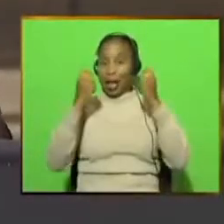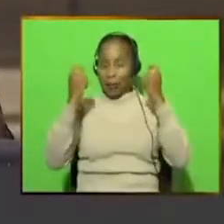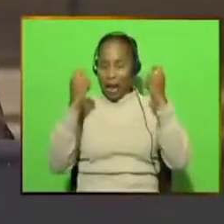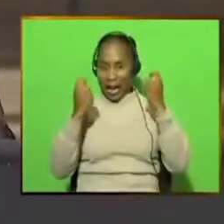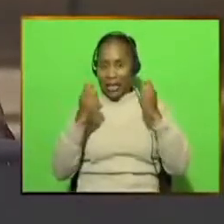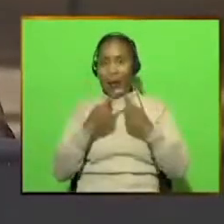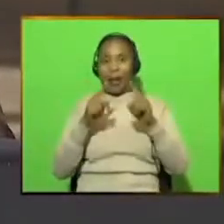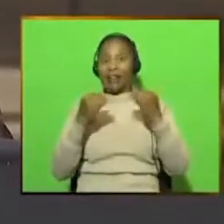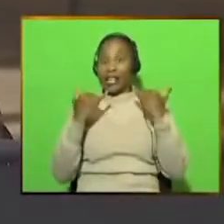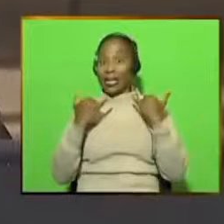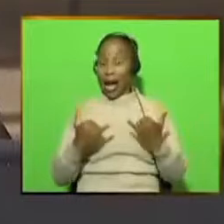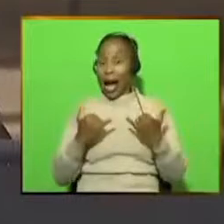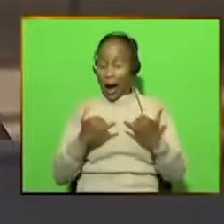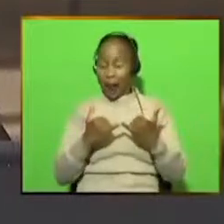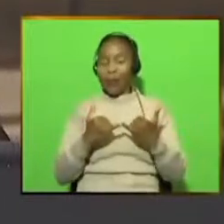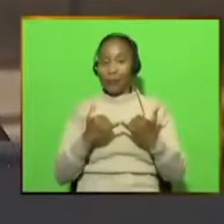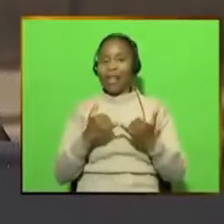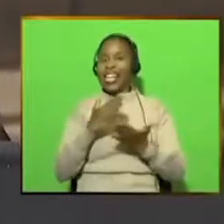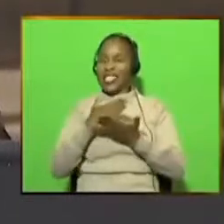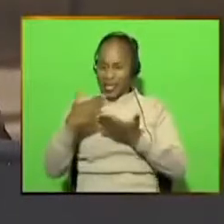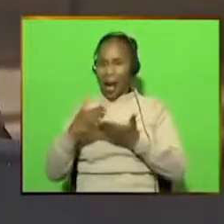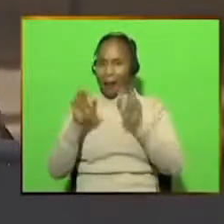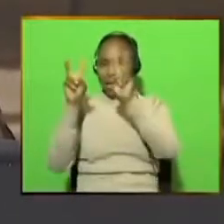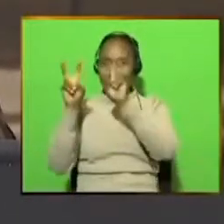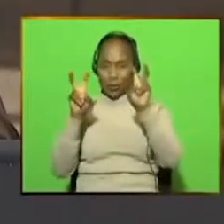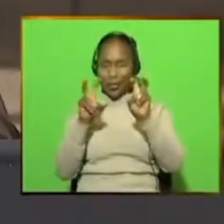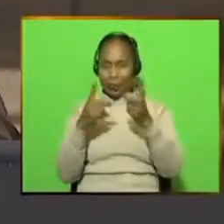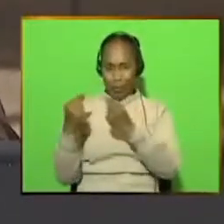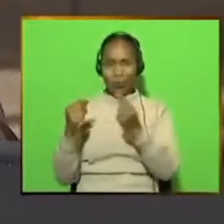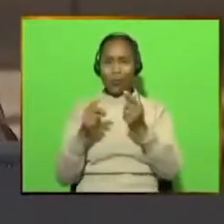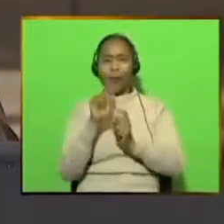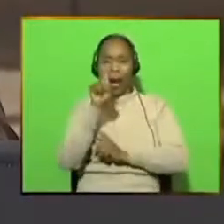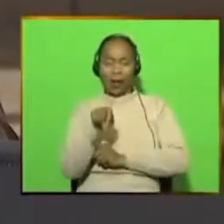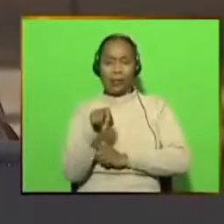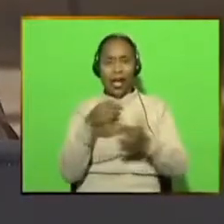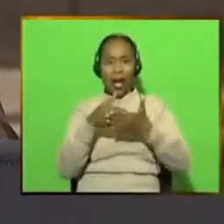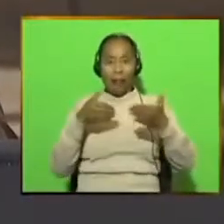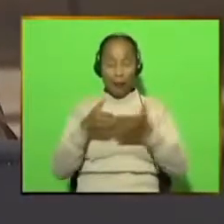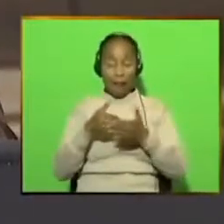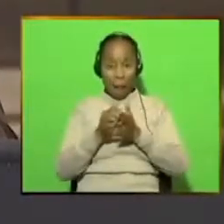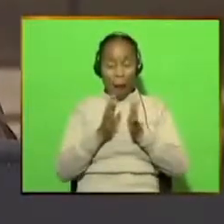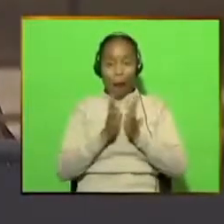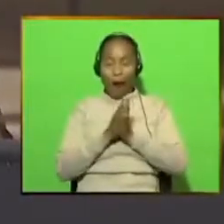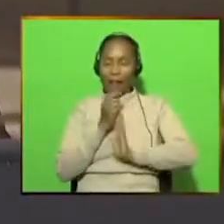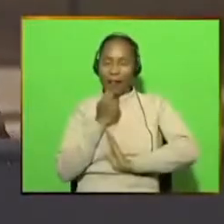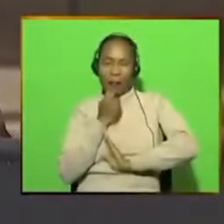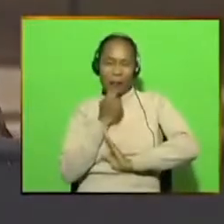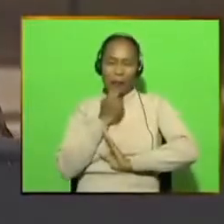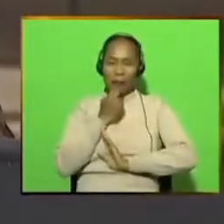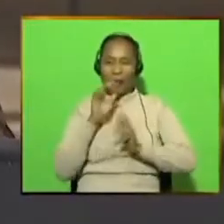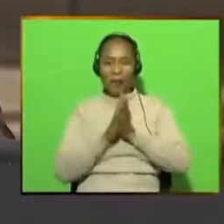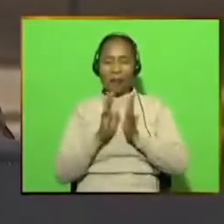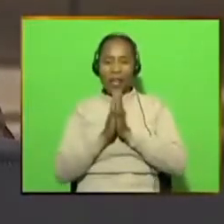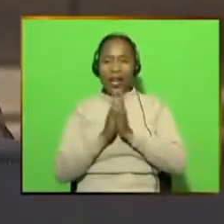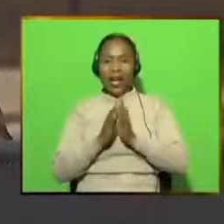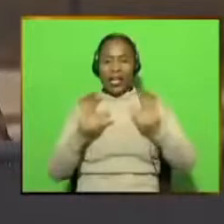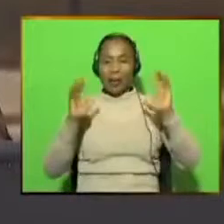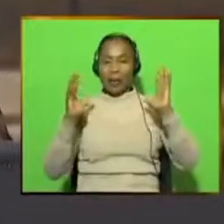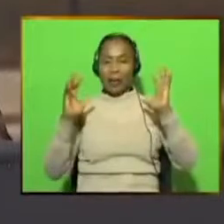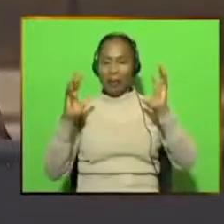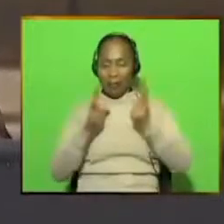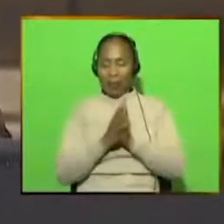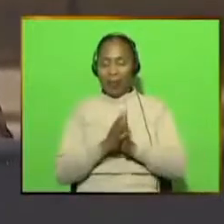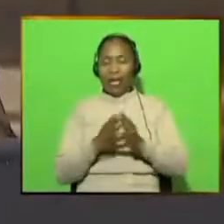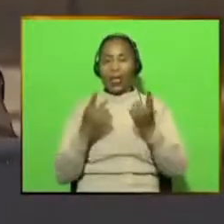But there are certain issues that still have to be done before we can ululate and do